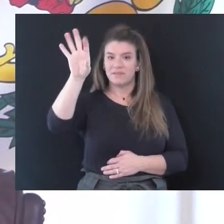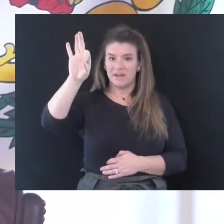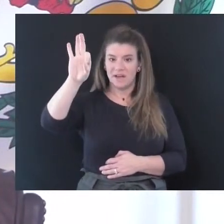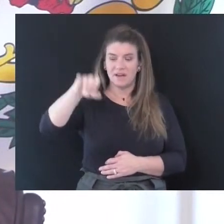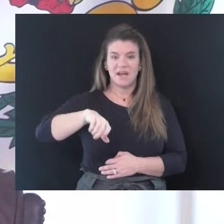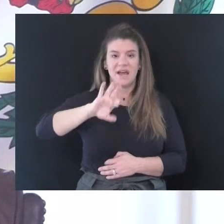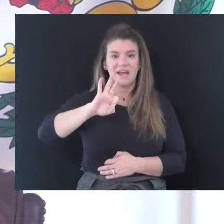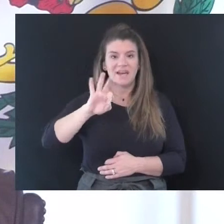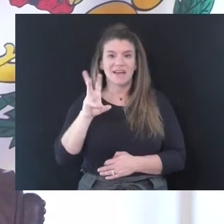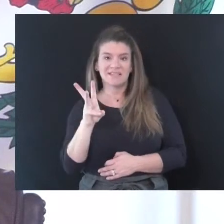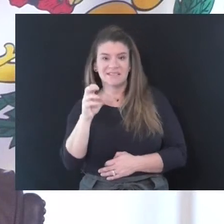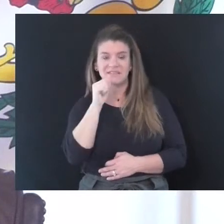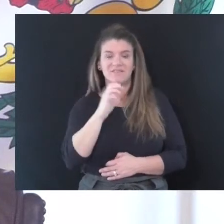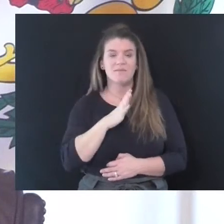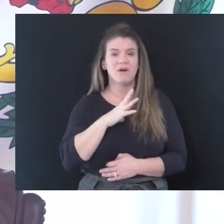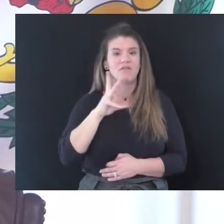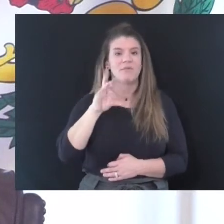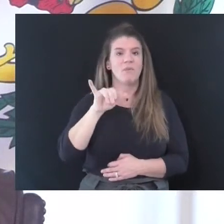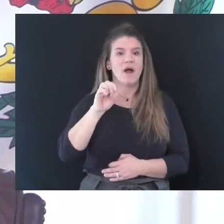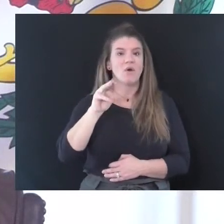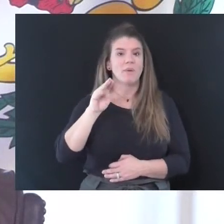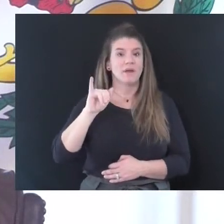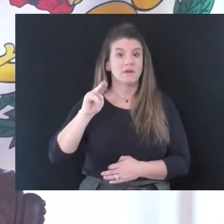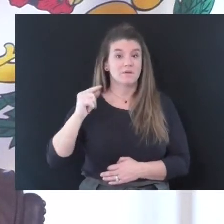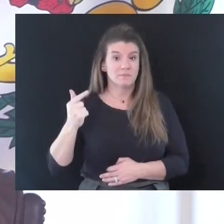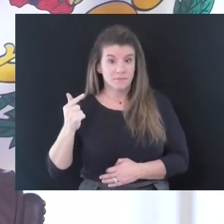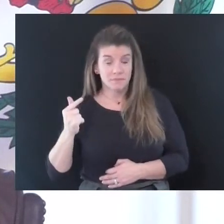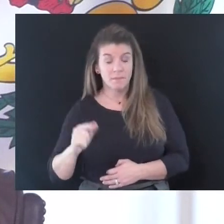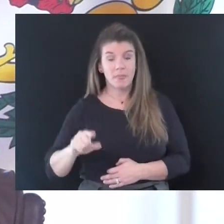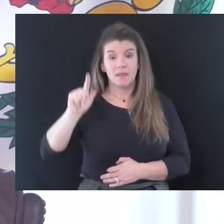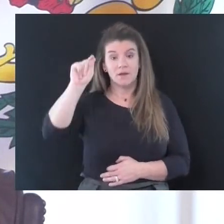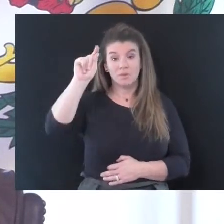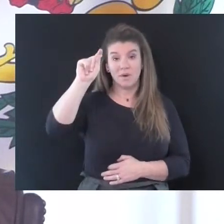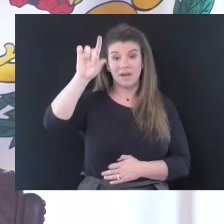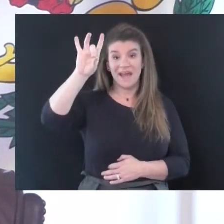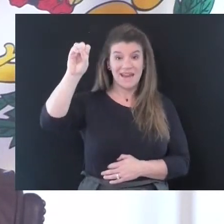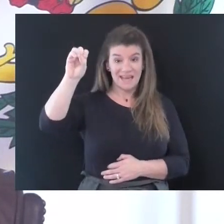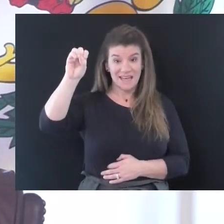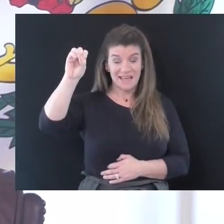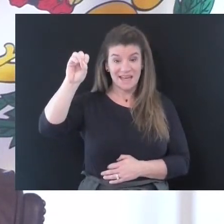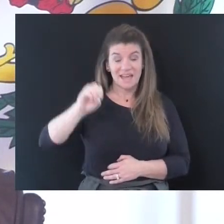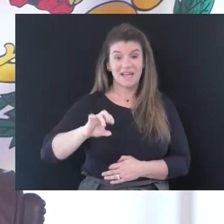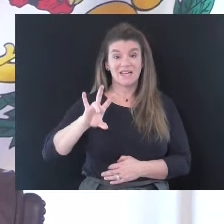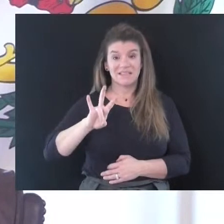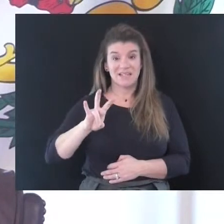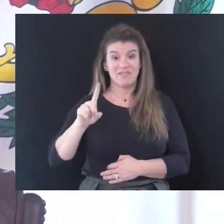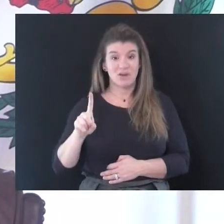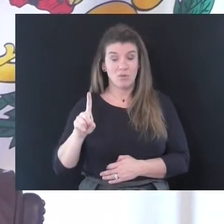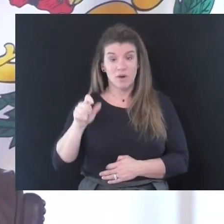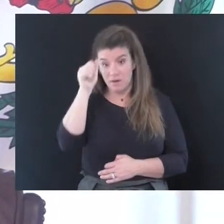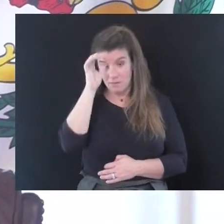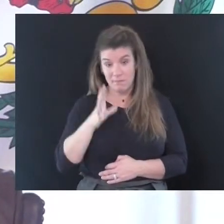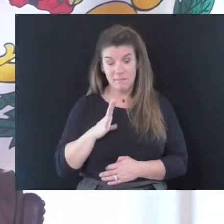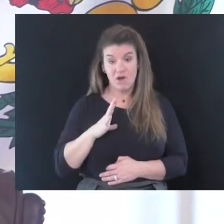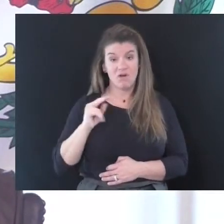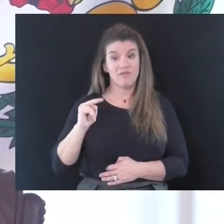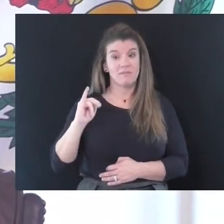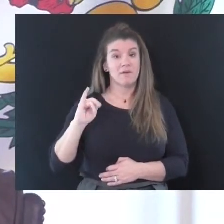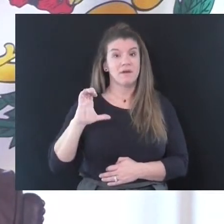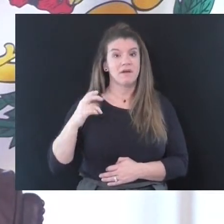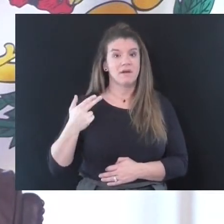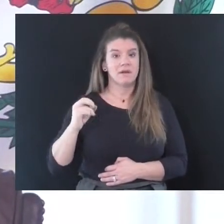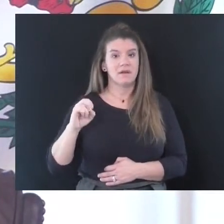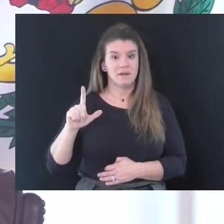a 96-year-old female from Wyoming County. Our 2080th death, a 71-year-old male from Nicholas